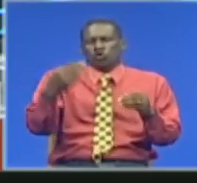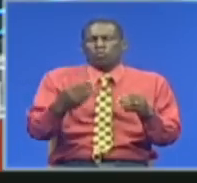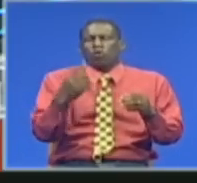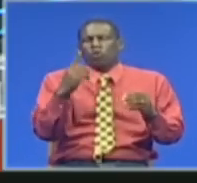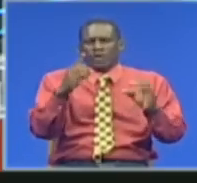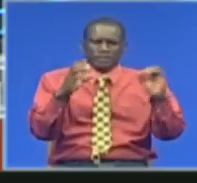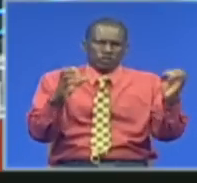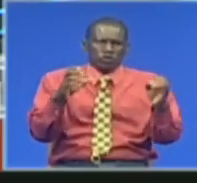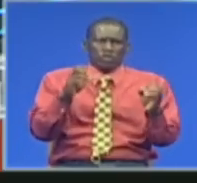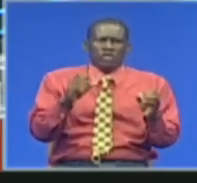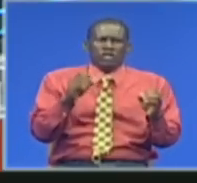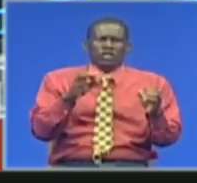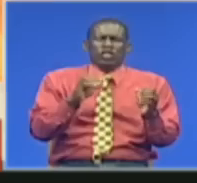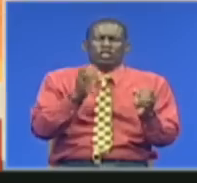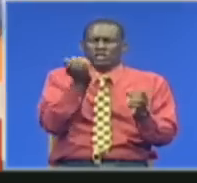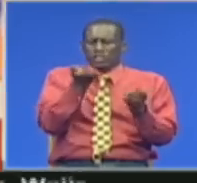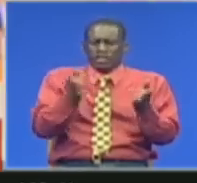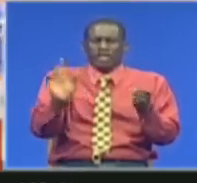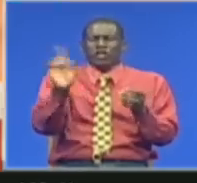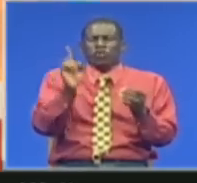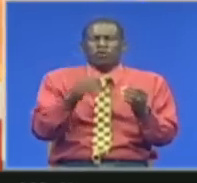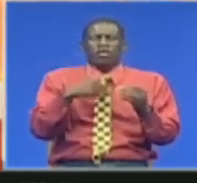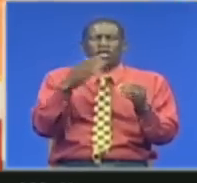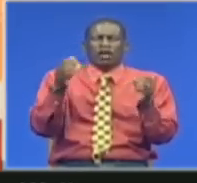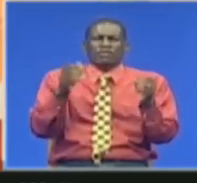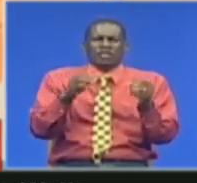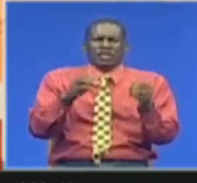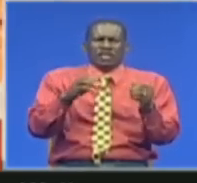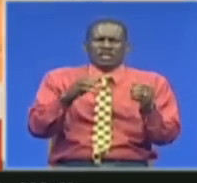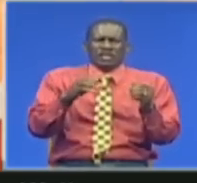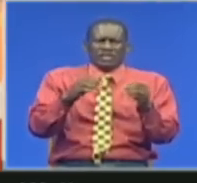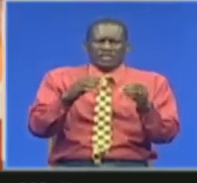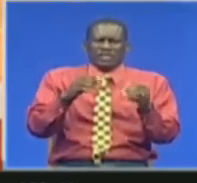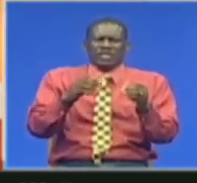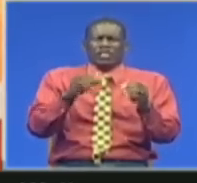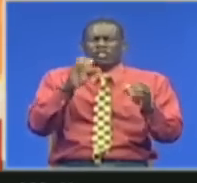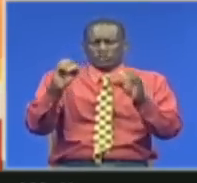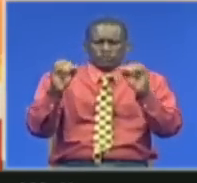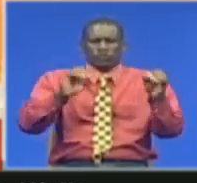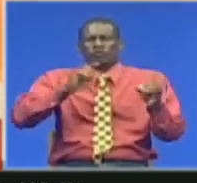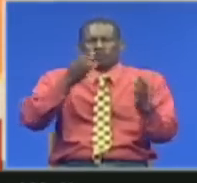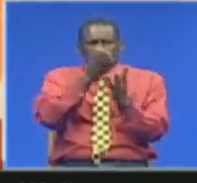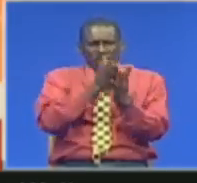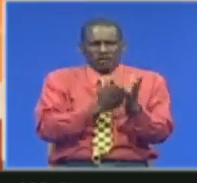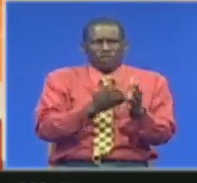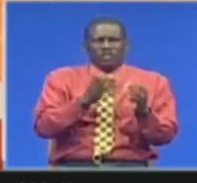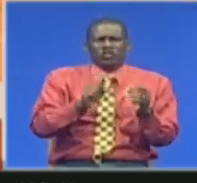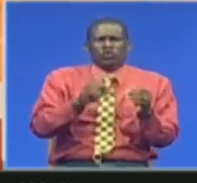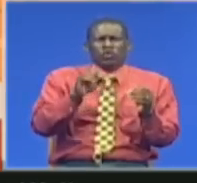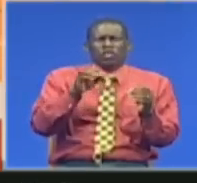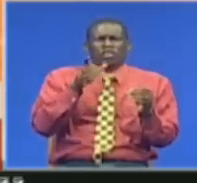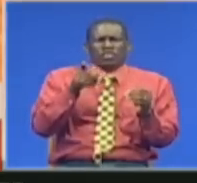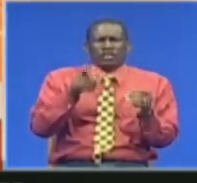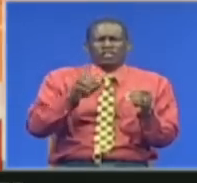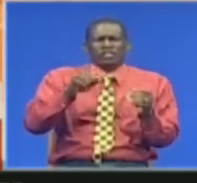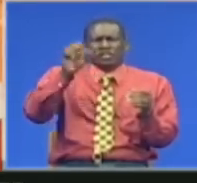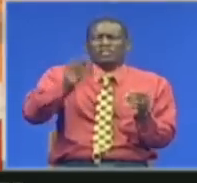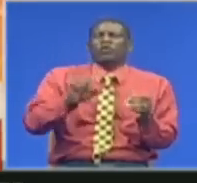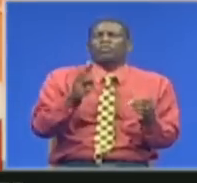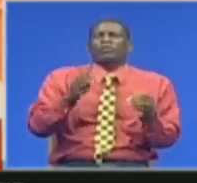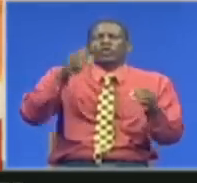Grounds Ziwani, that is here in Nairobi. After a tense goalless first half, South B got the first and the winning goal of the match on the hour mark, scored